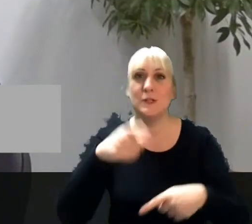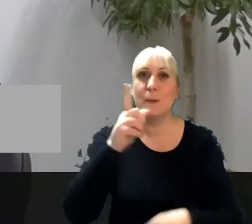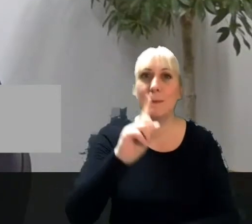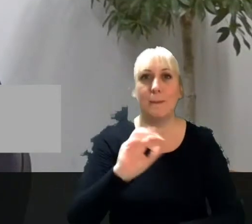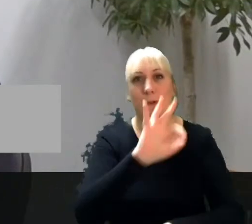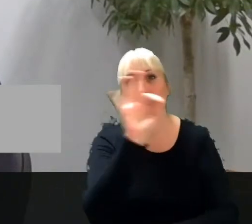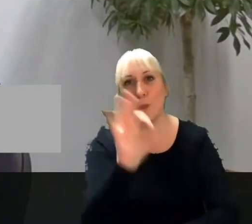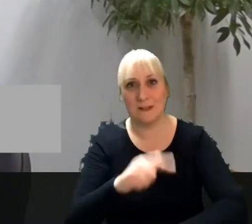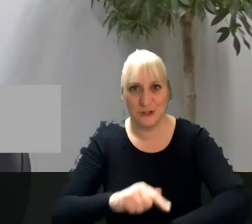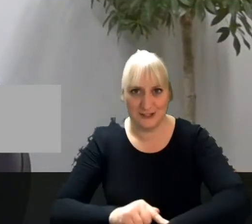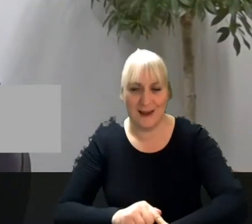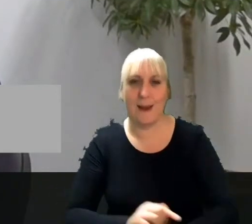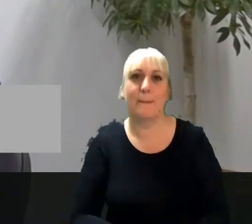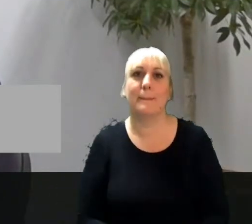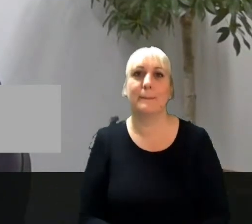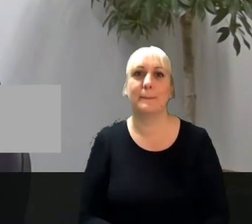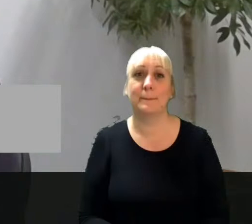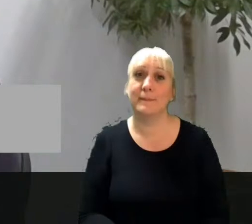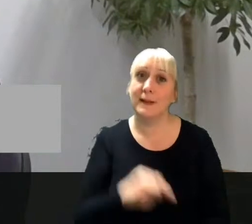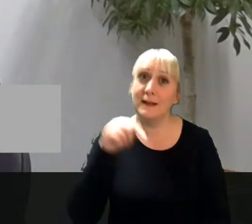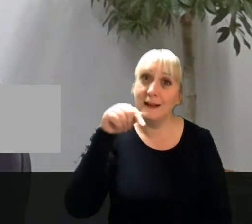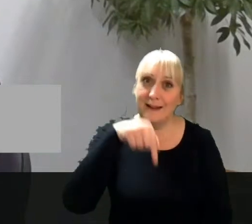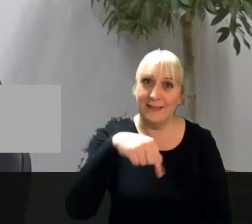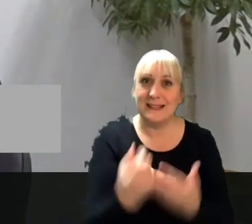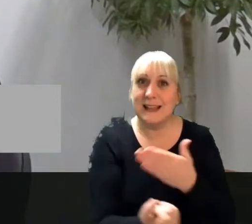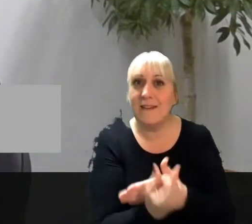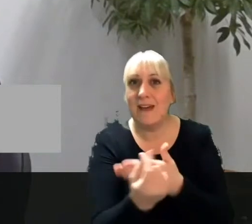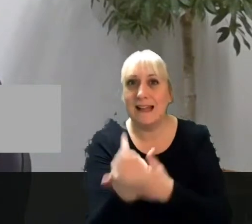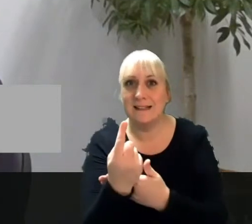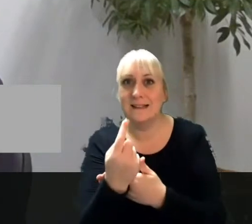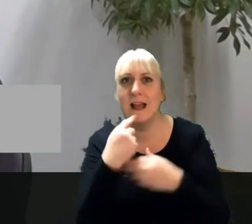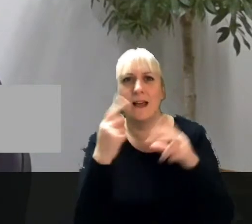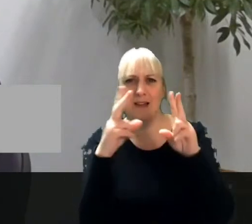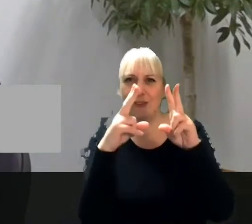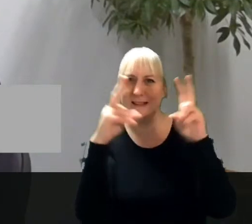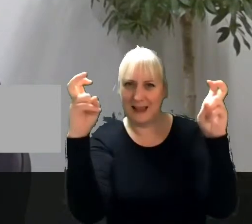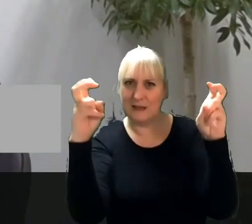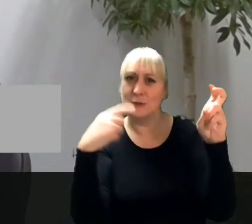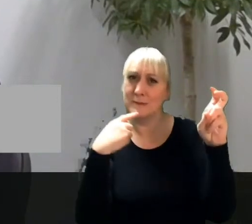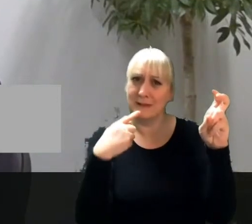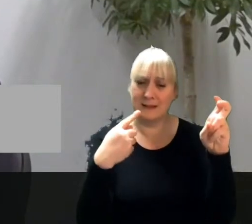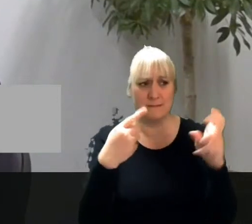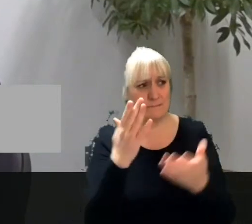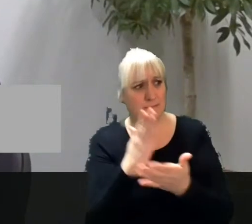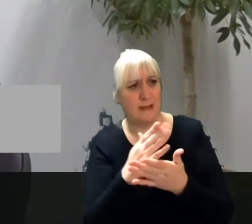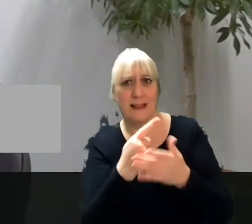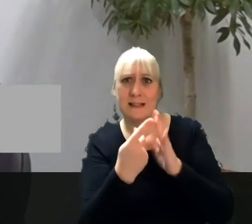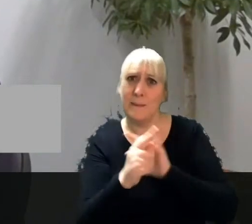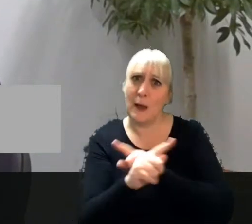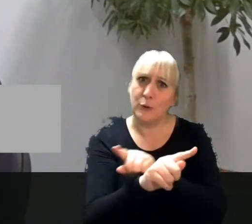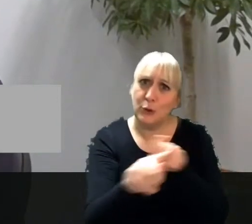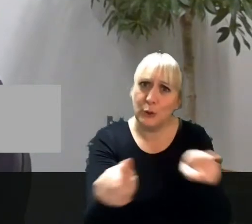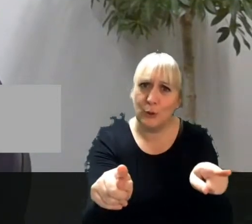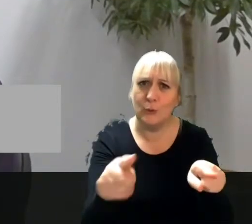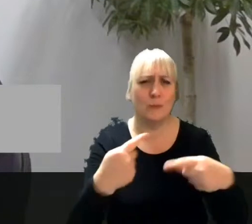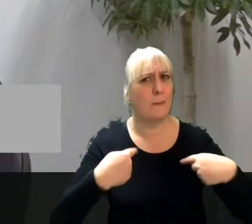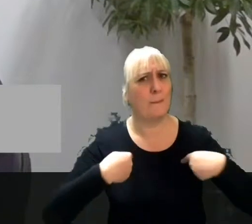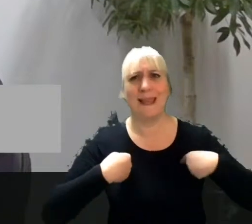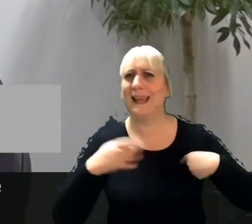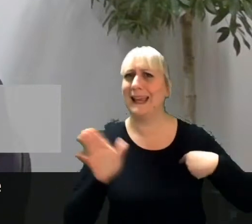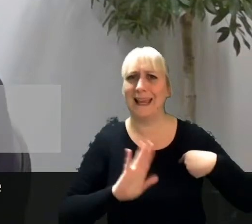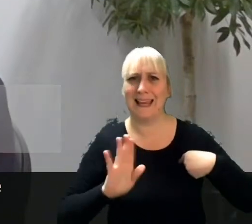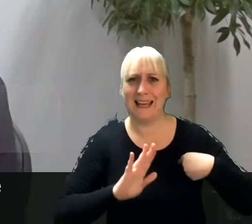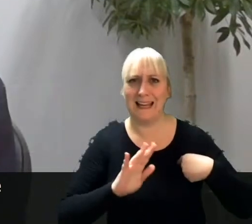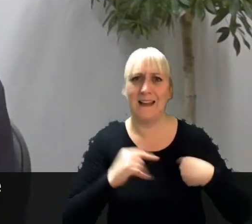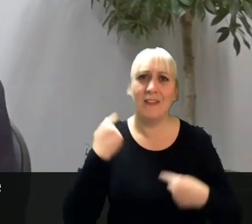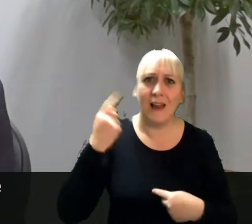Time. This event, as the title suggests, is about you rather than me or the London Assembly.